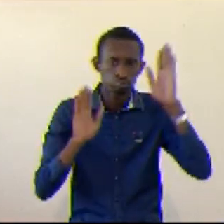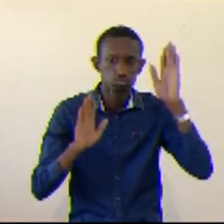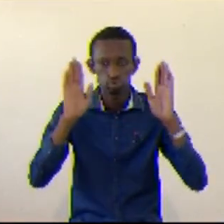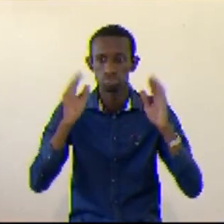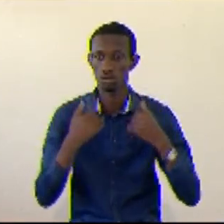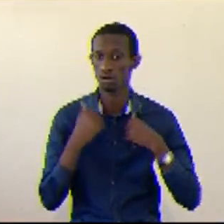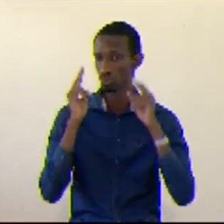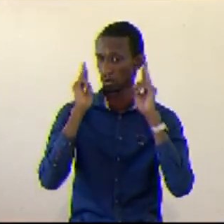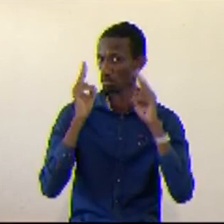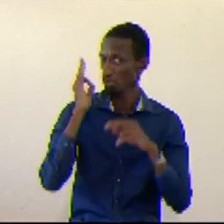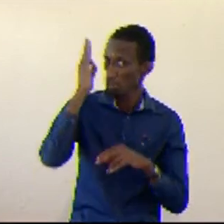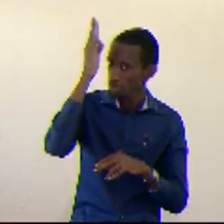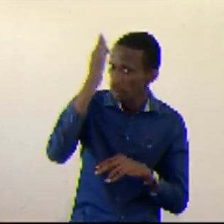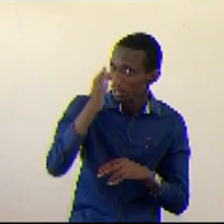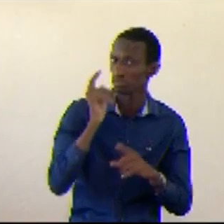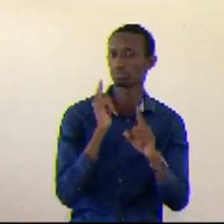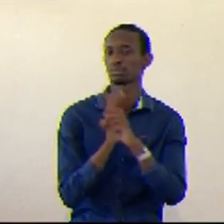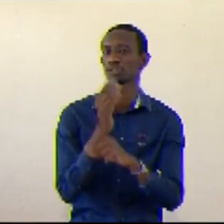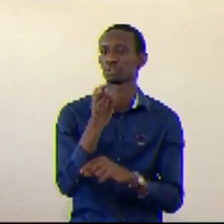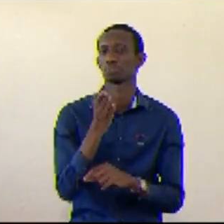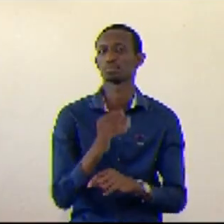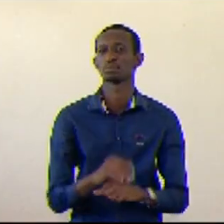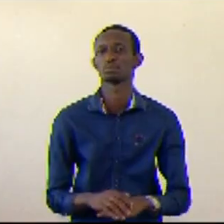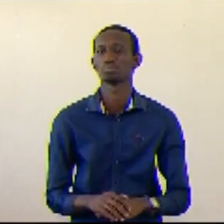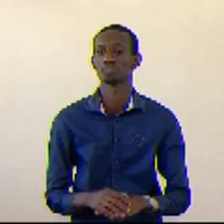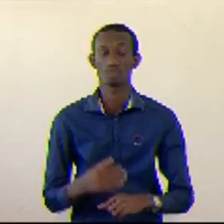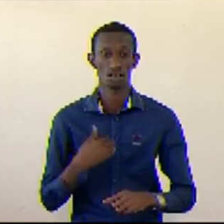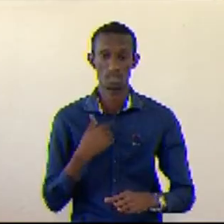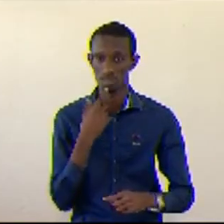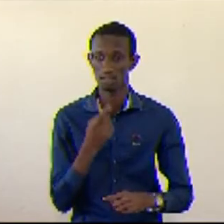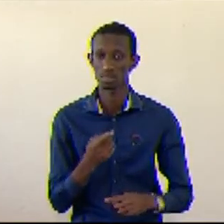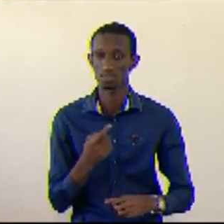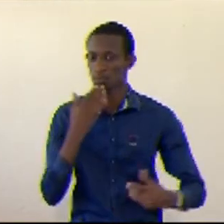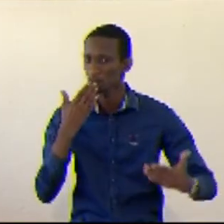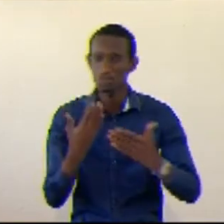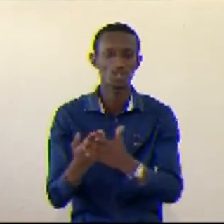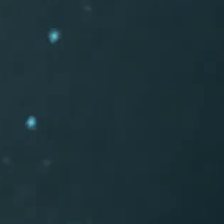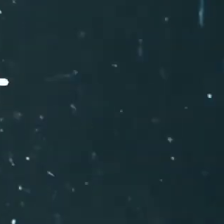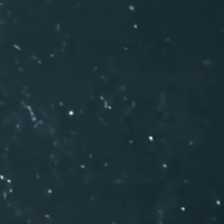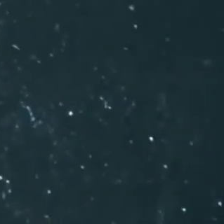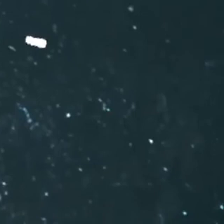meet you next time. I wish you all the best.